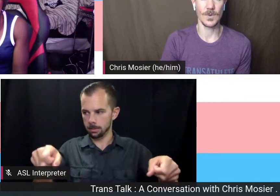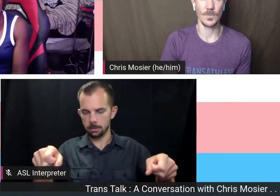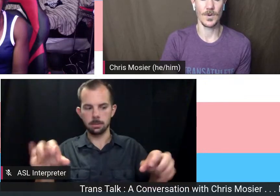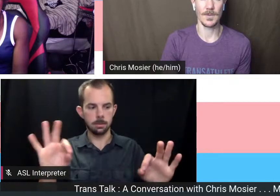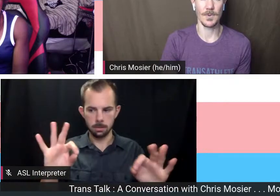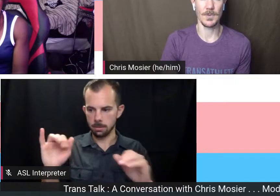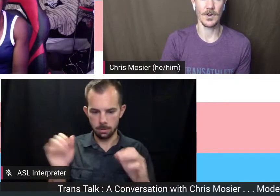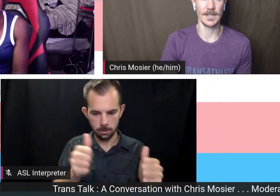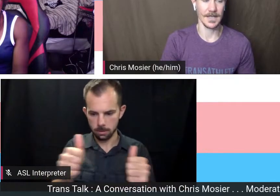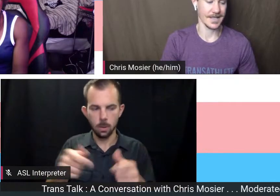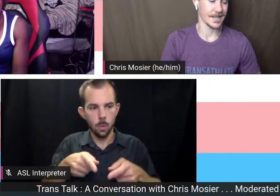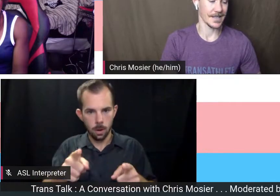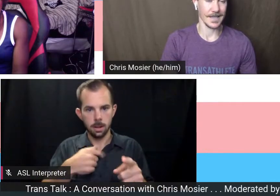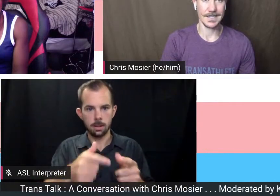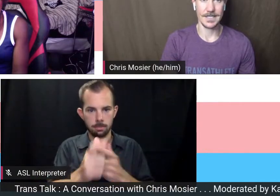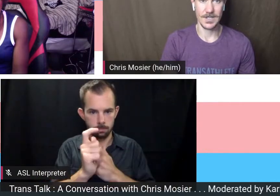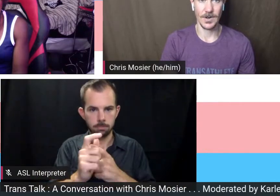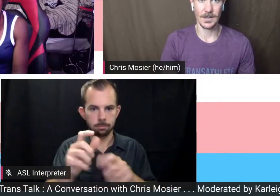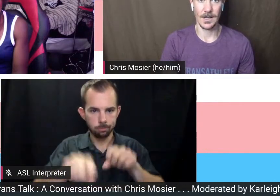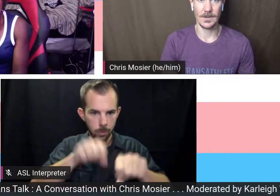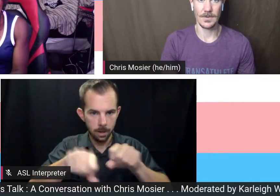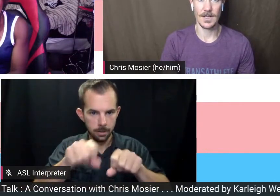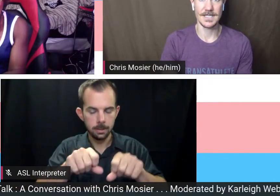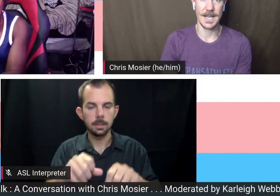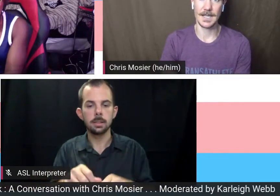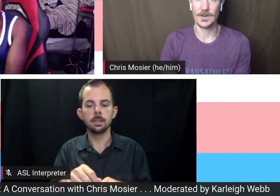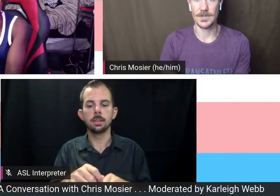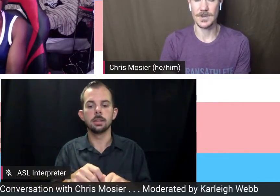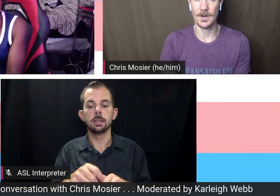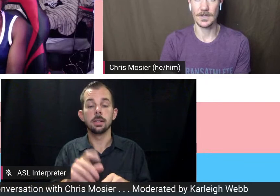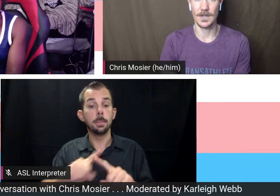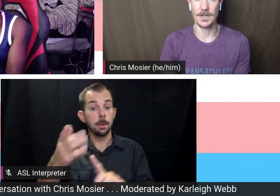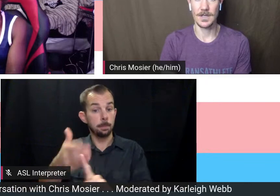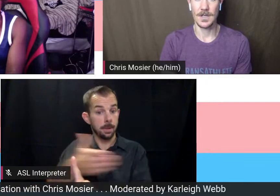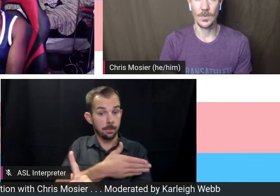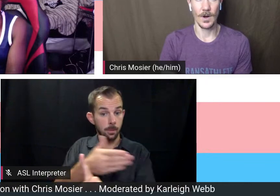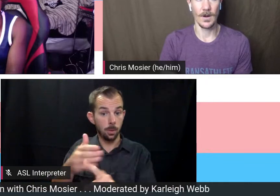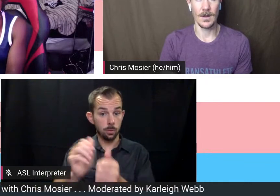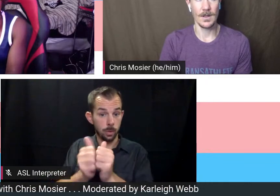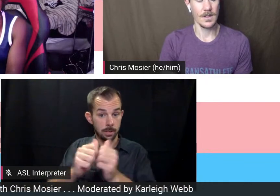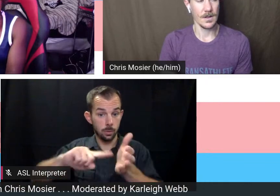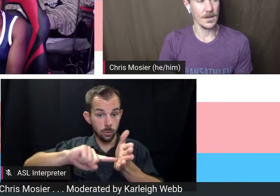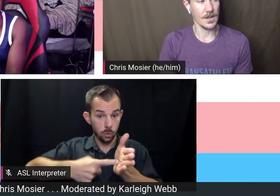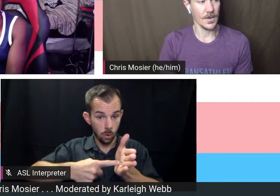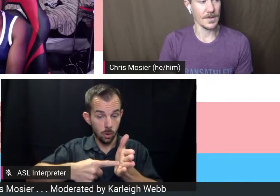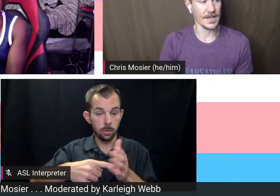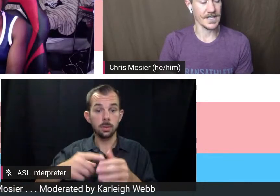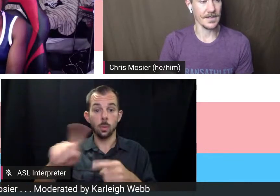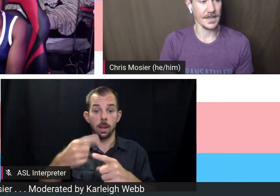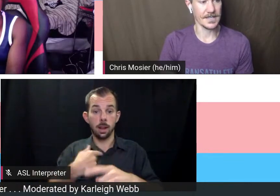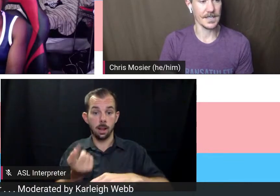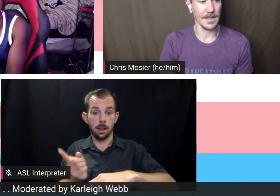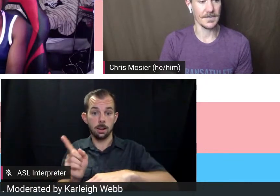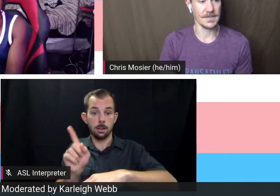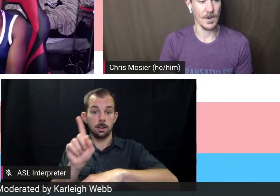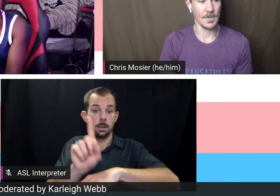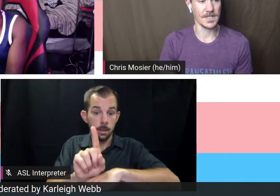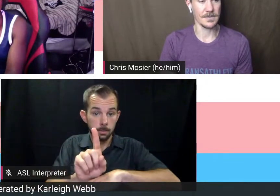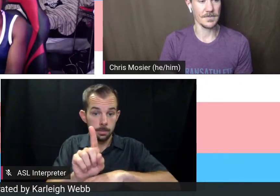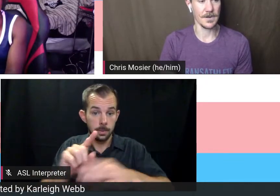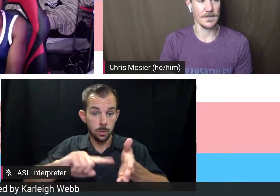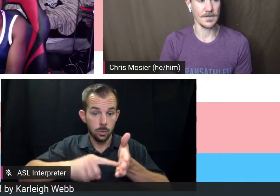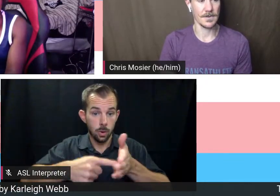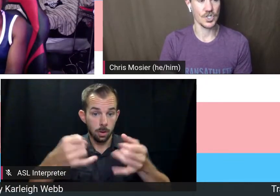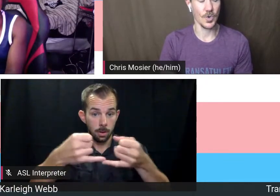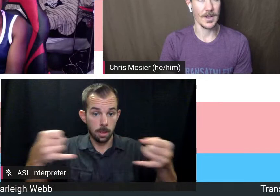race when I'm preparing, like getting to the starting line and standing there at the starting line, where, I think I still have these